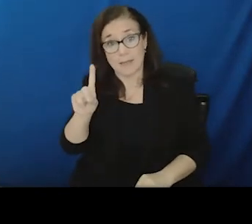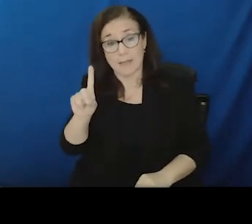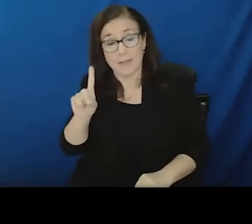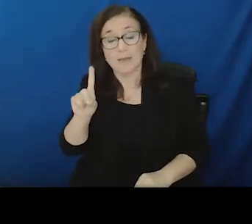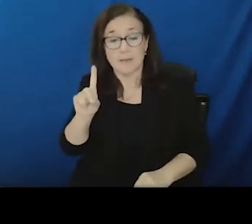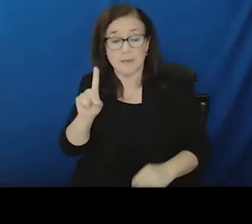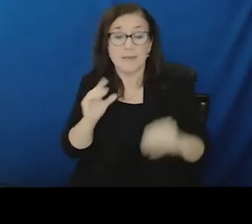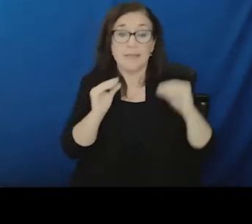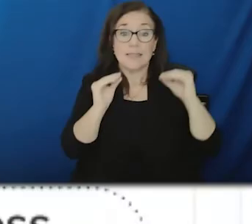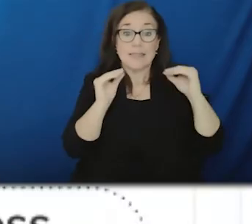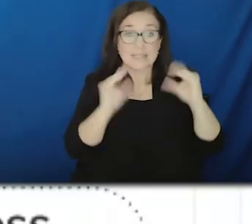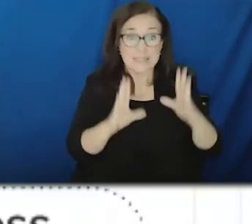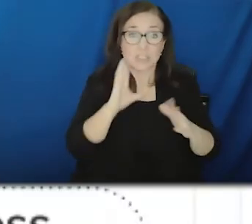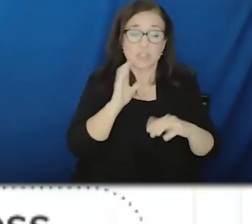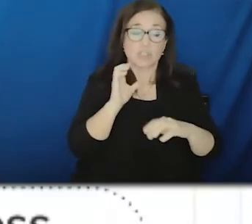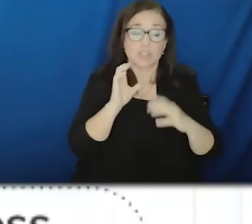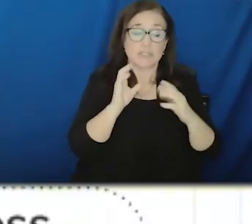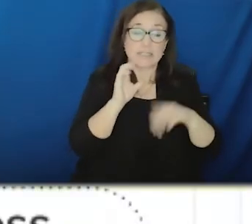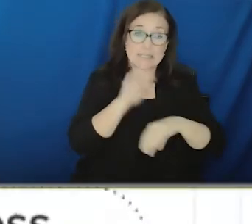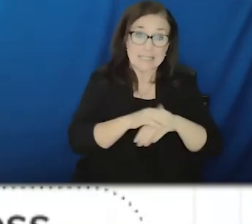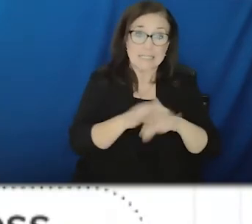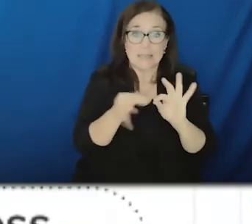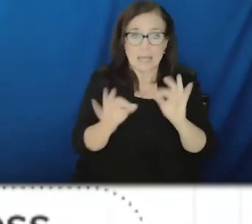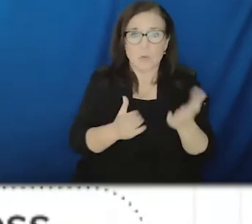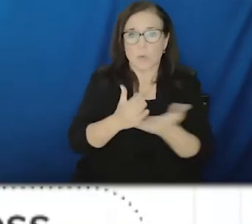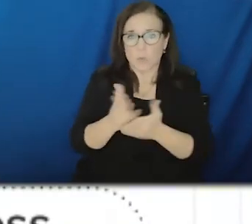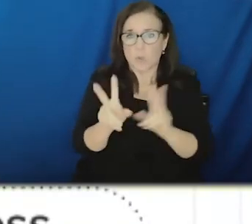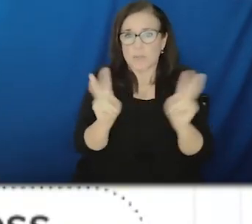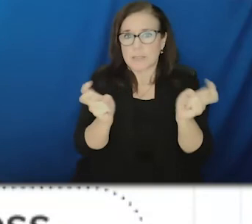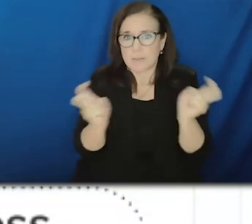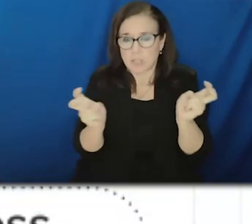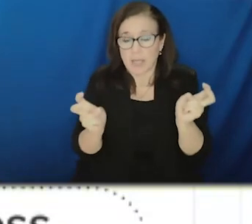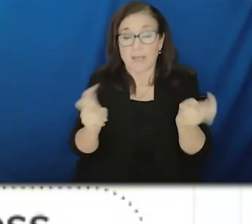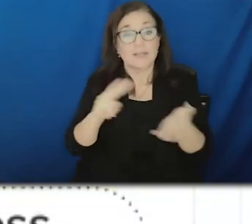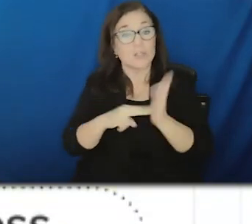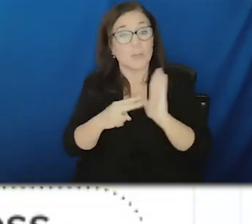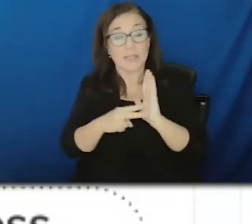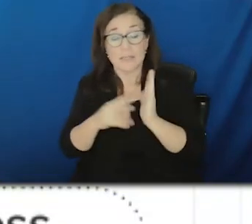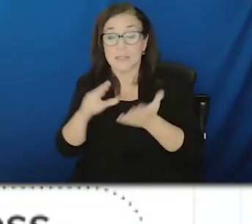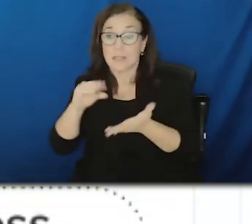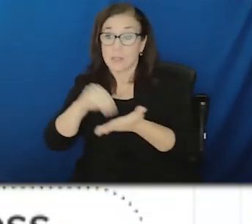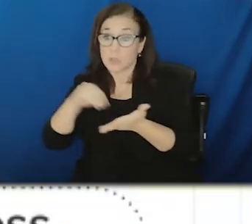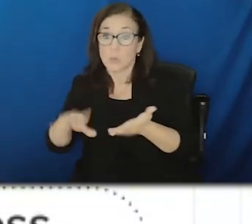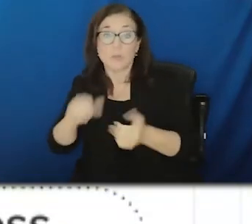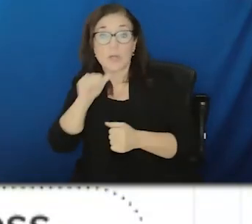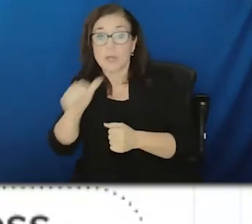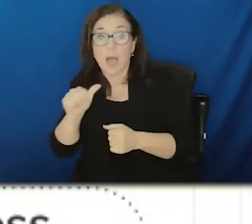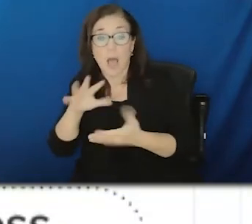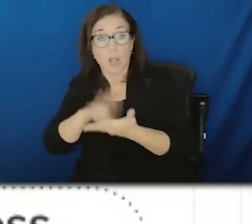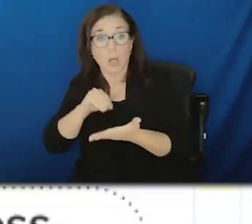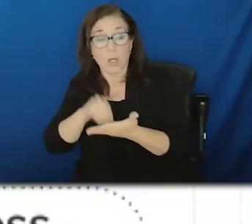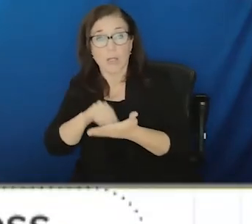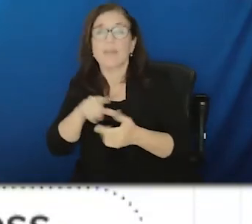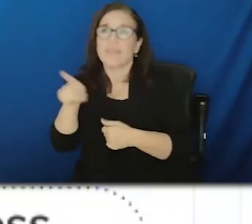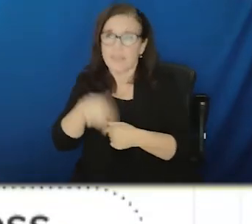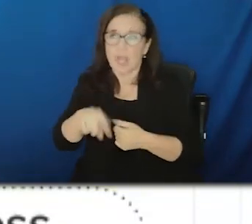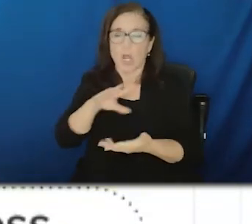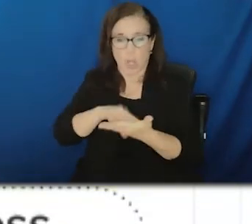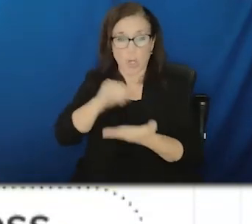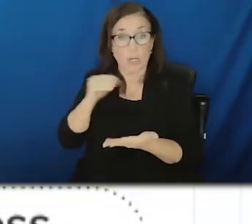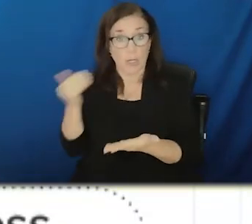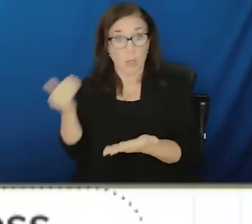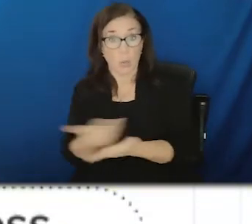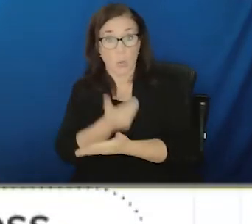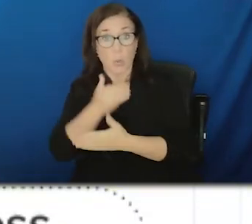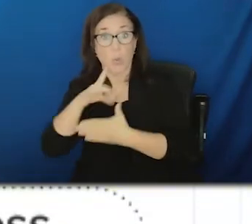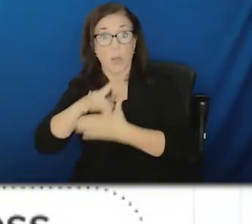of the subject matter to students, so students are not learning new content, not only learning new content, but also how